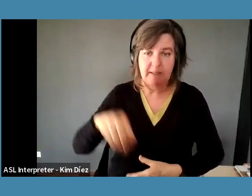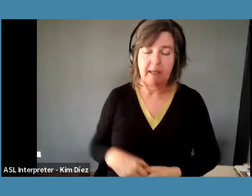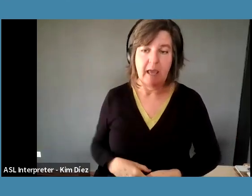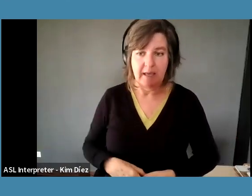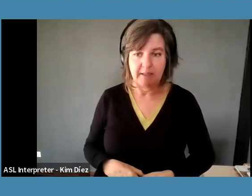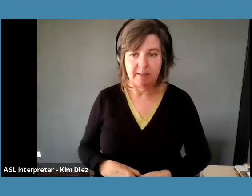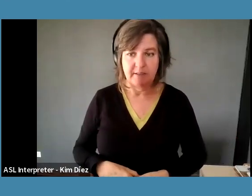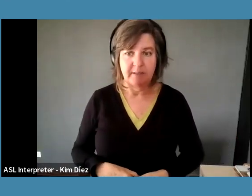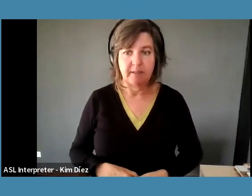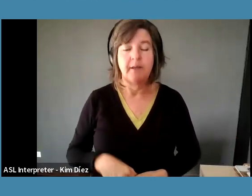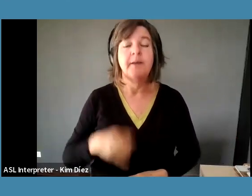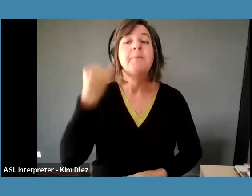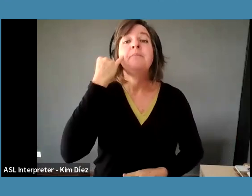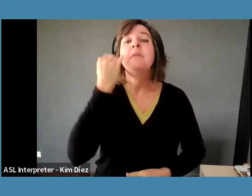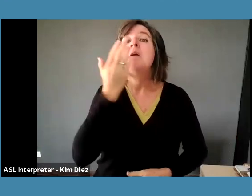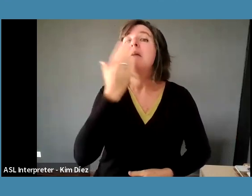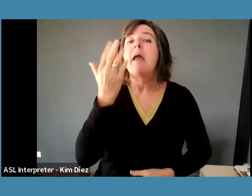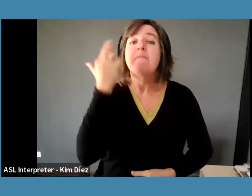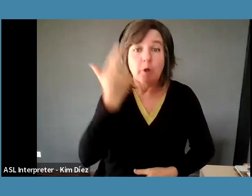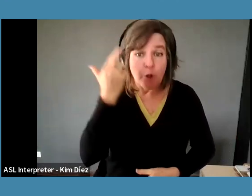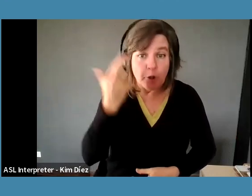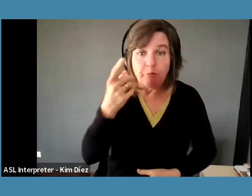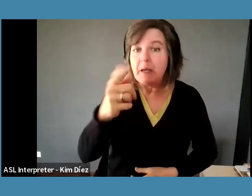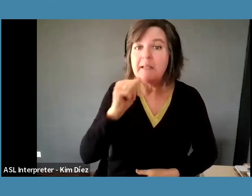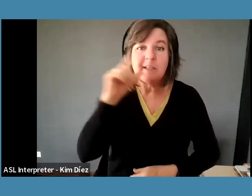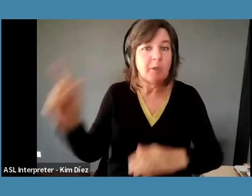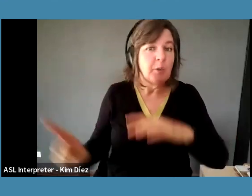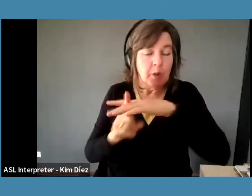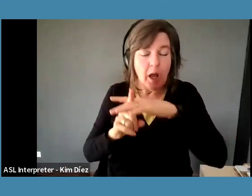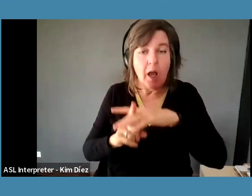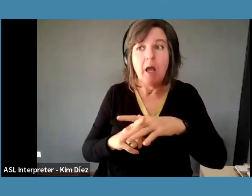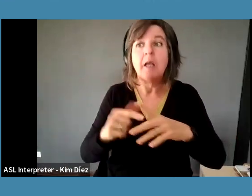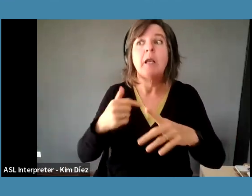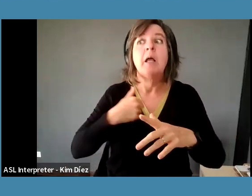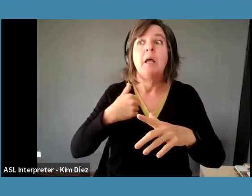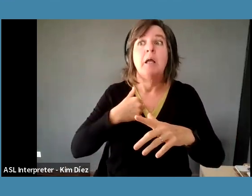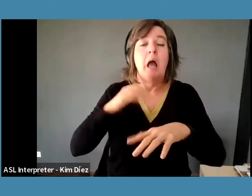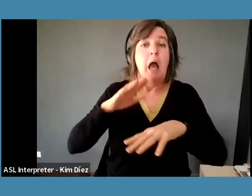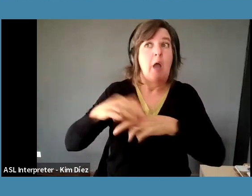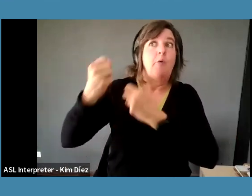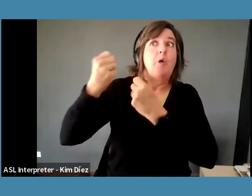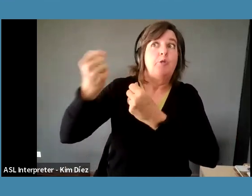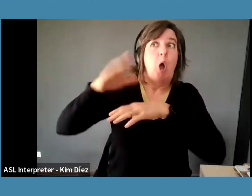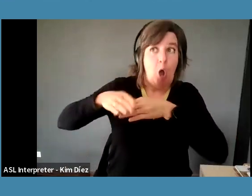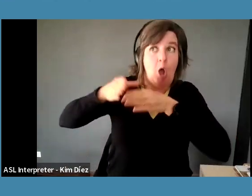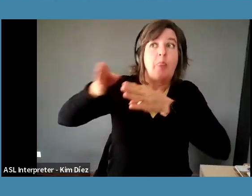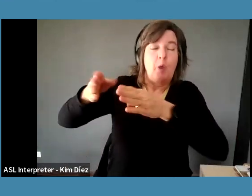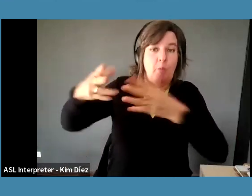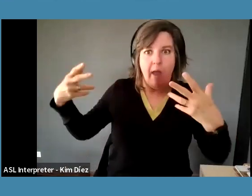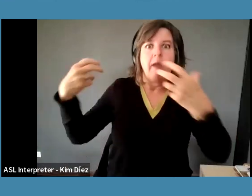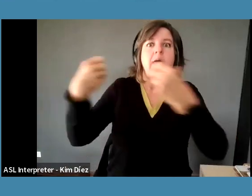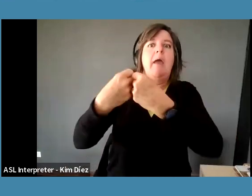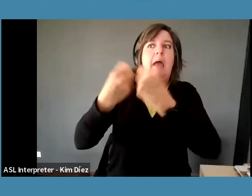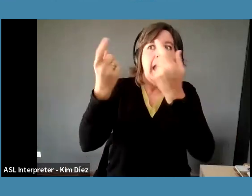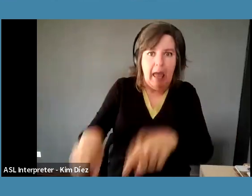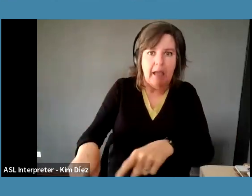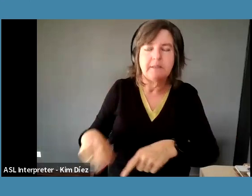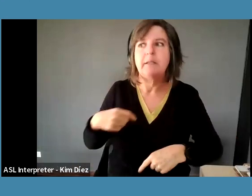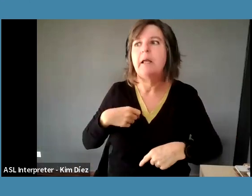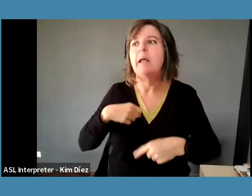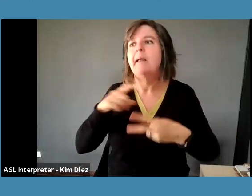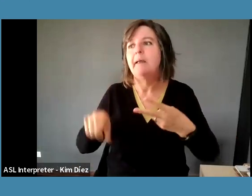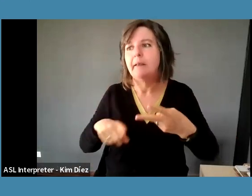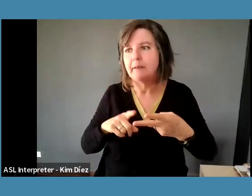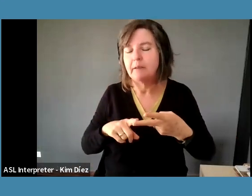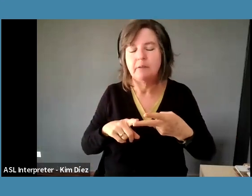If there was a good reason that you didn't make it to your hearing, I was in a car accident on the way to the place where I was going to have the hearing, or a call into